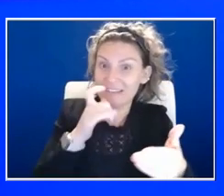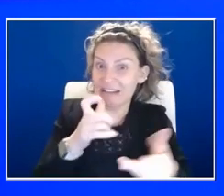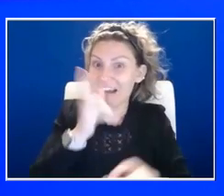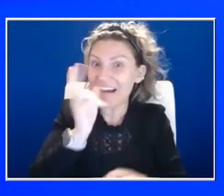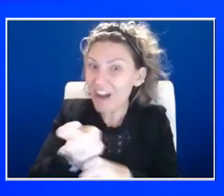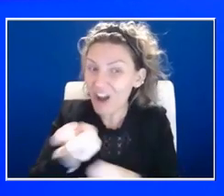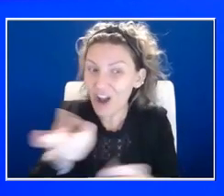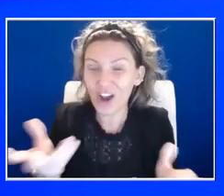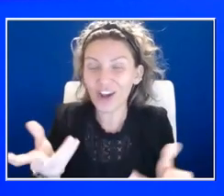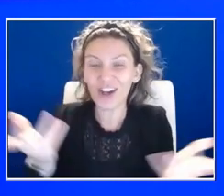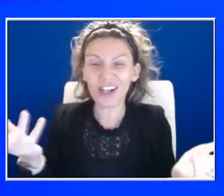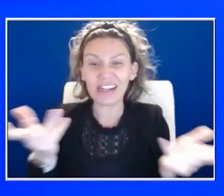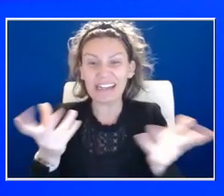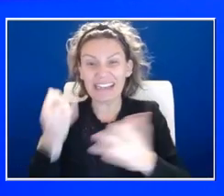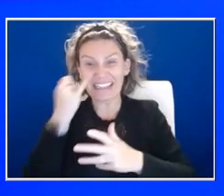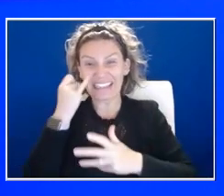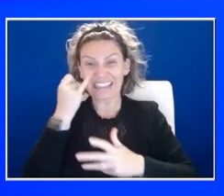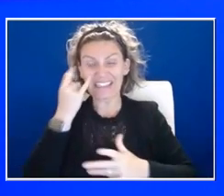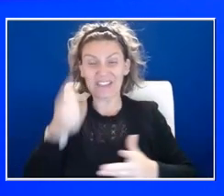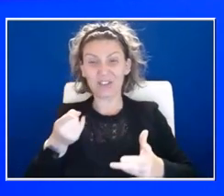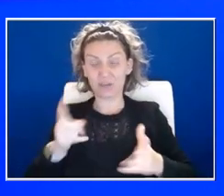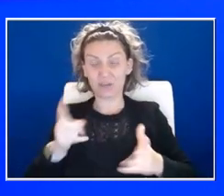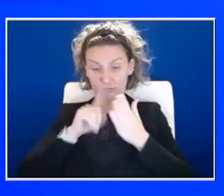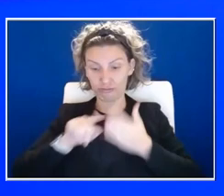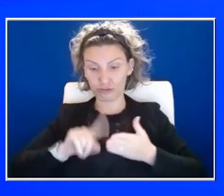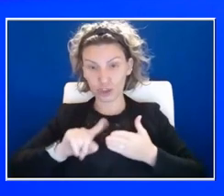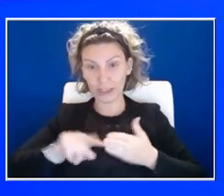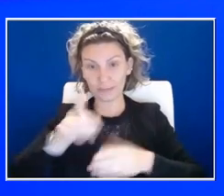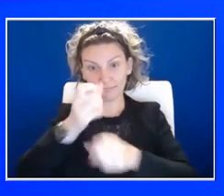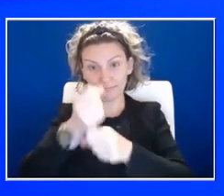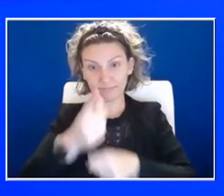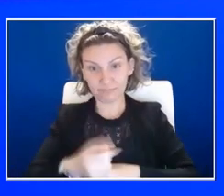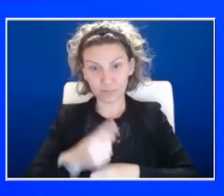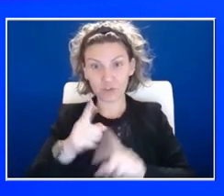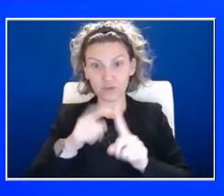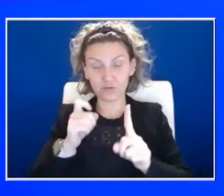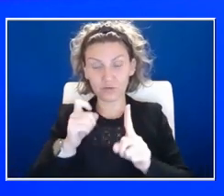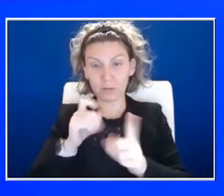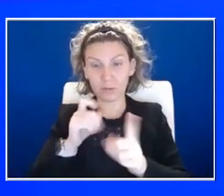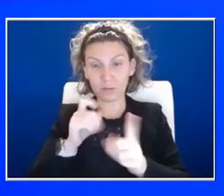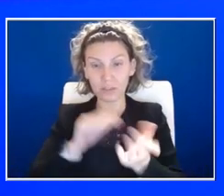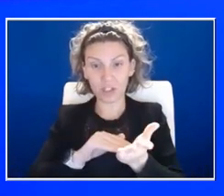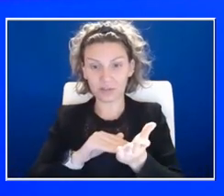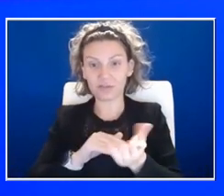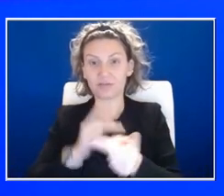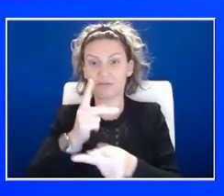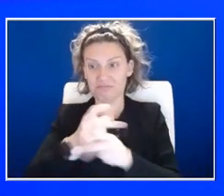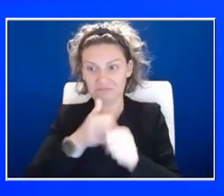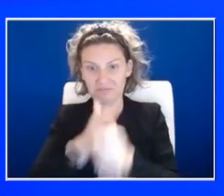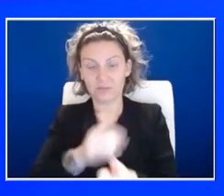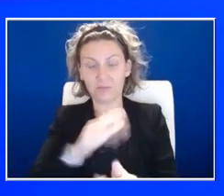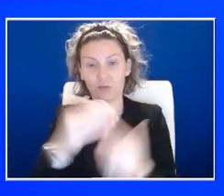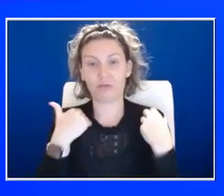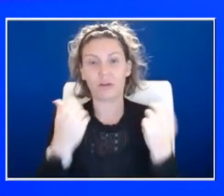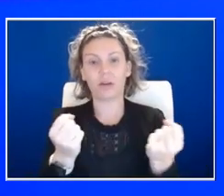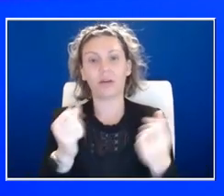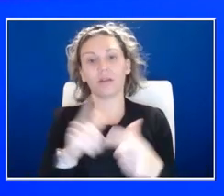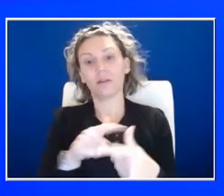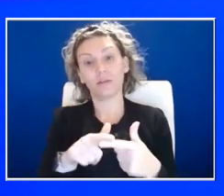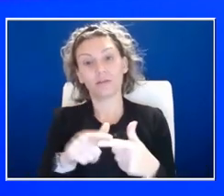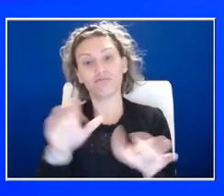if you're being checked annually by a doctor who has kept up with your health, then it gives you an